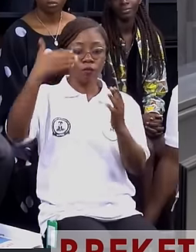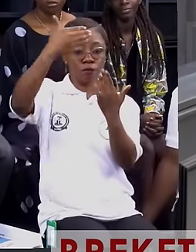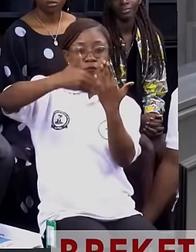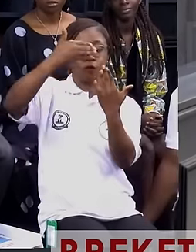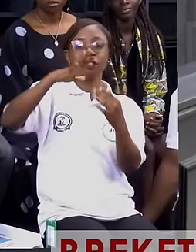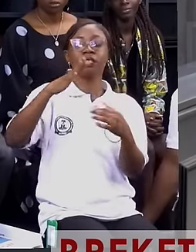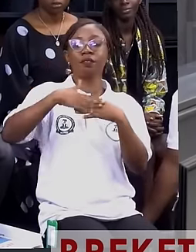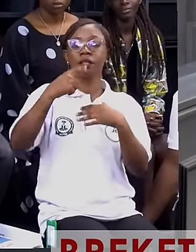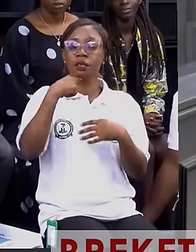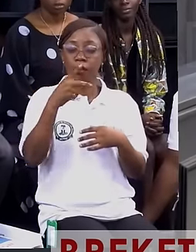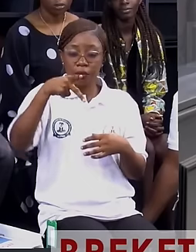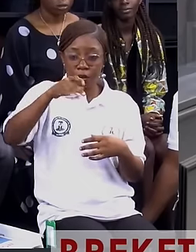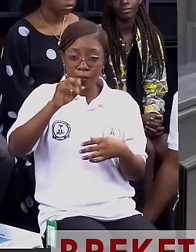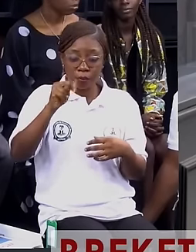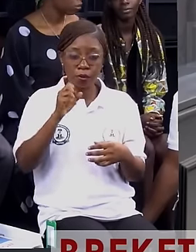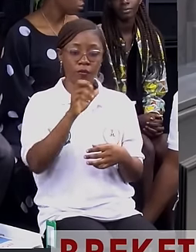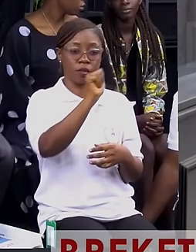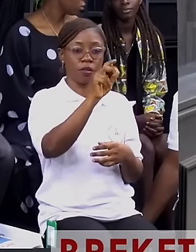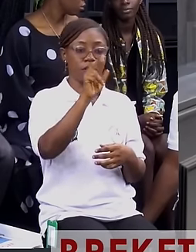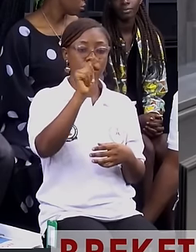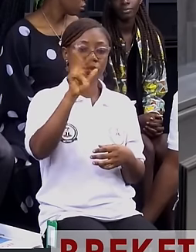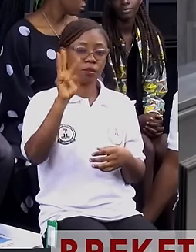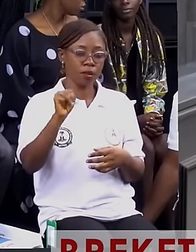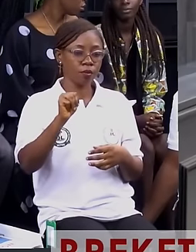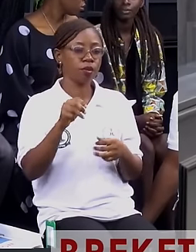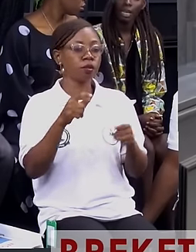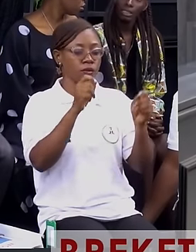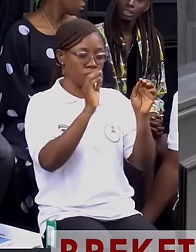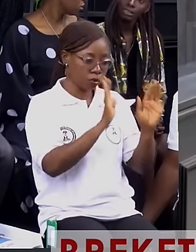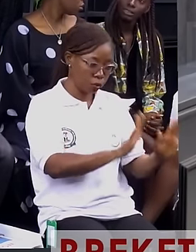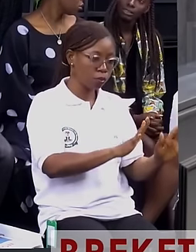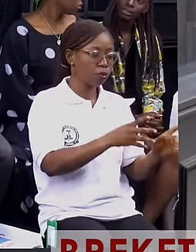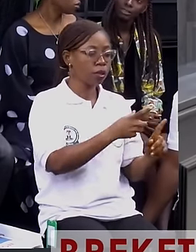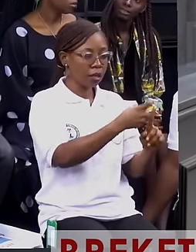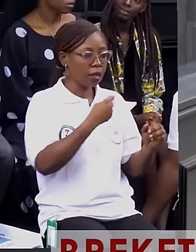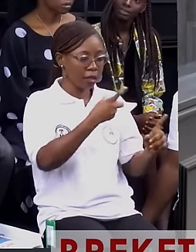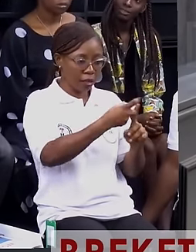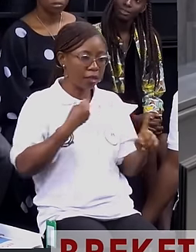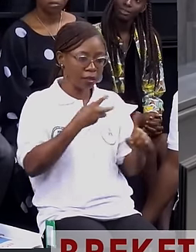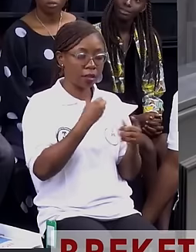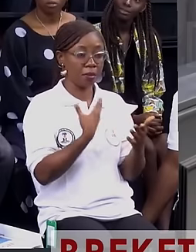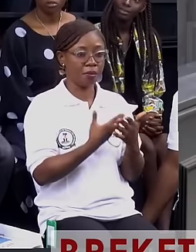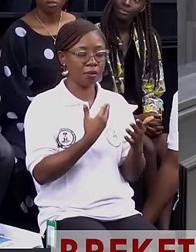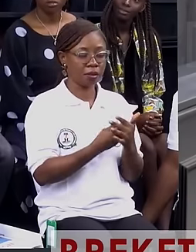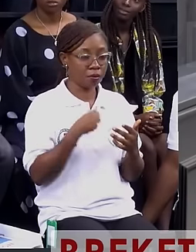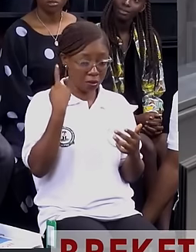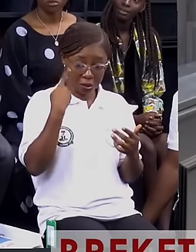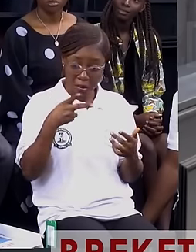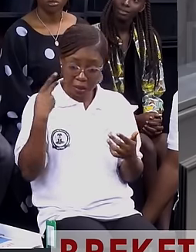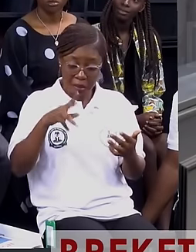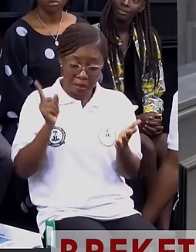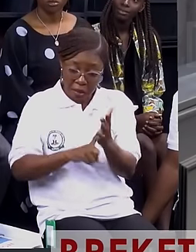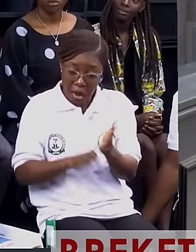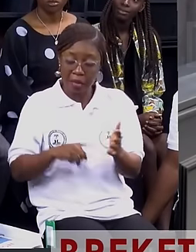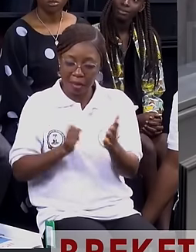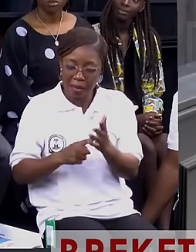the ATM pin, they dropped that one to go and be withdrawing money. So I was seeing the alert. I could not see with my glasses. They